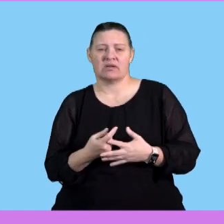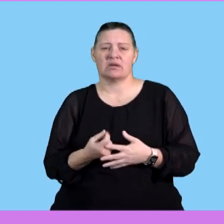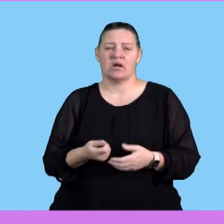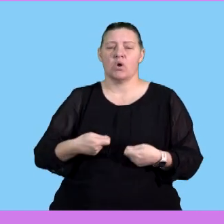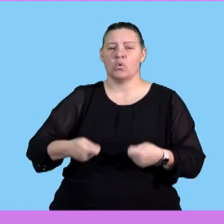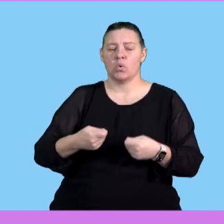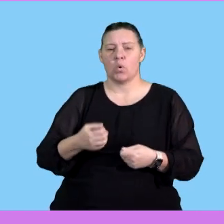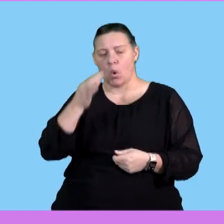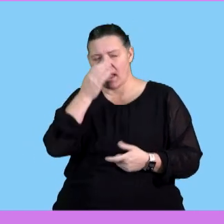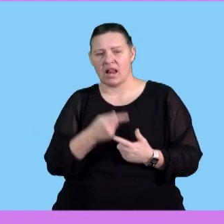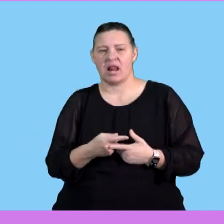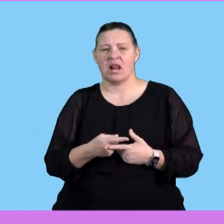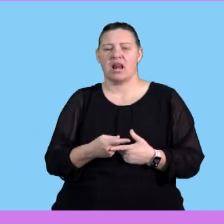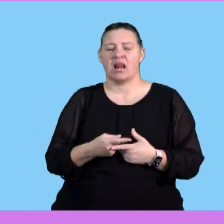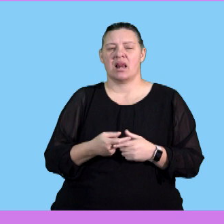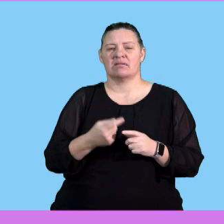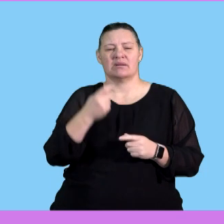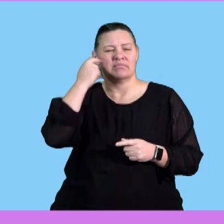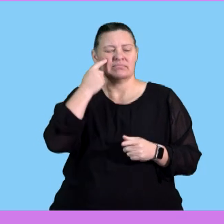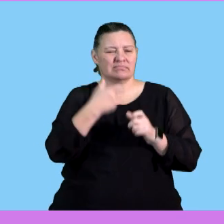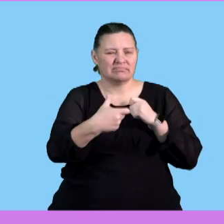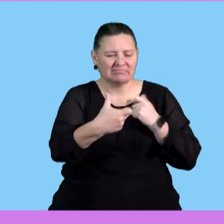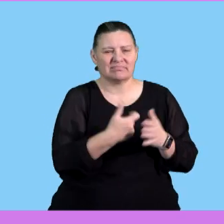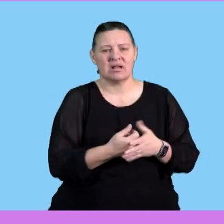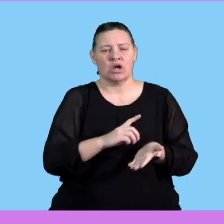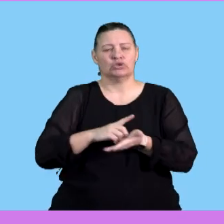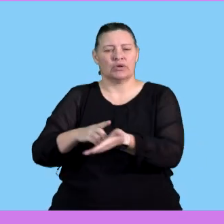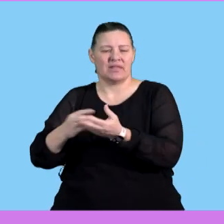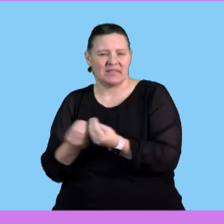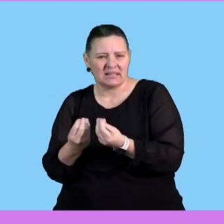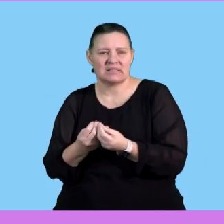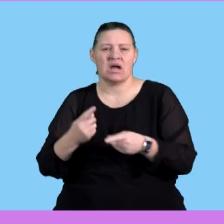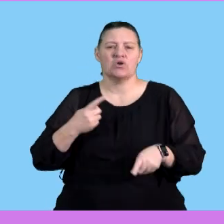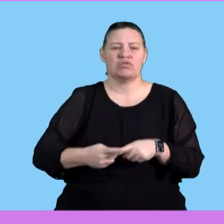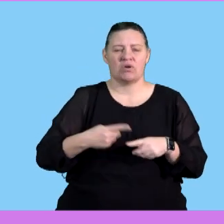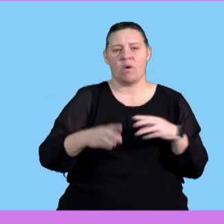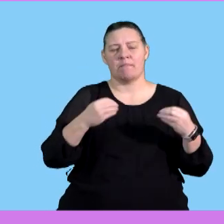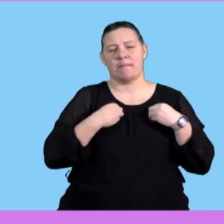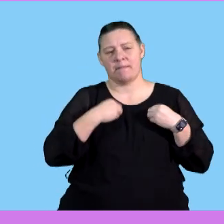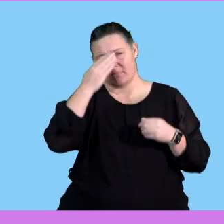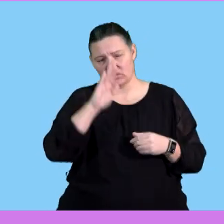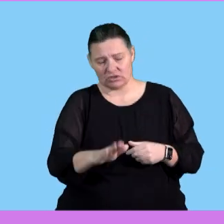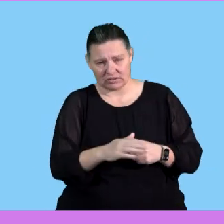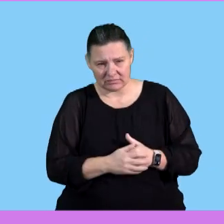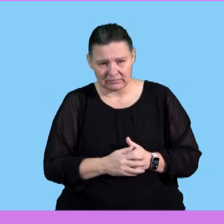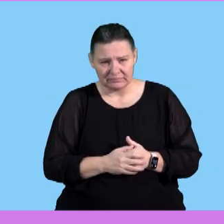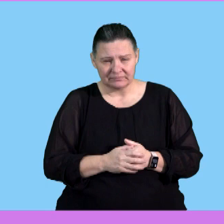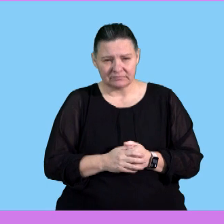cooking oil, sanitary towels, supply of donated goods and rentals on residential properties.